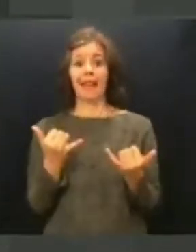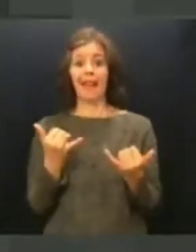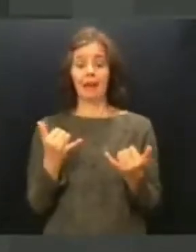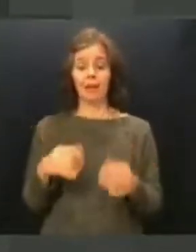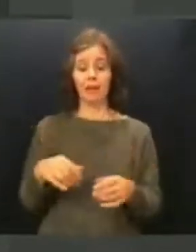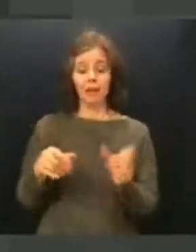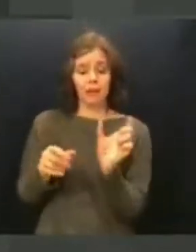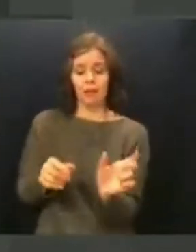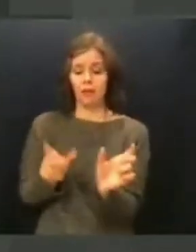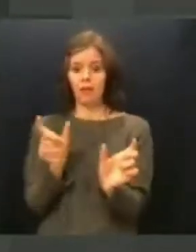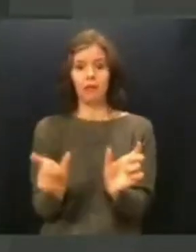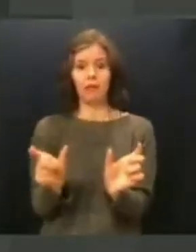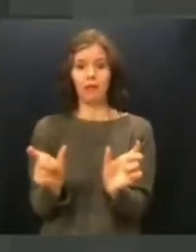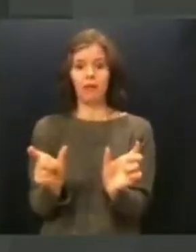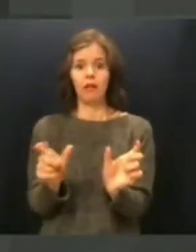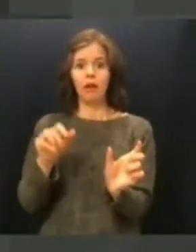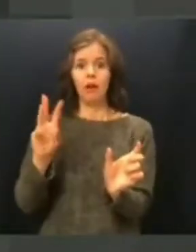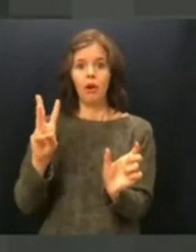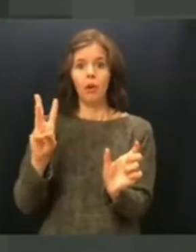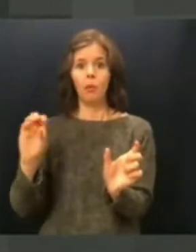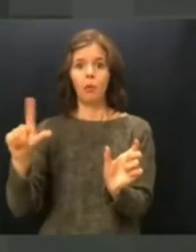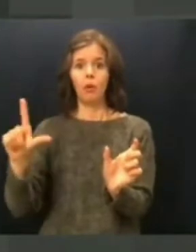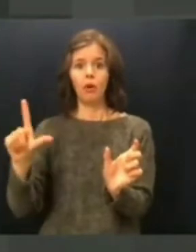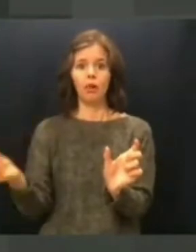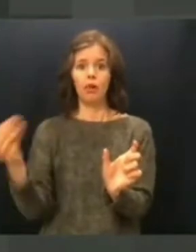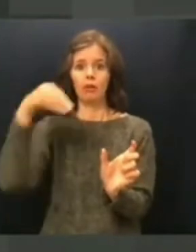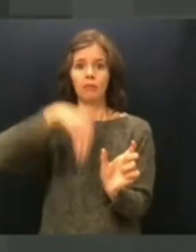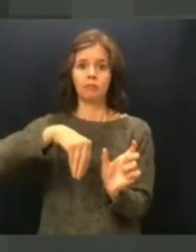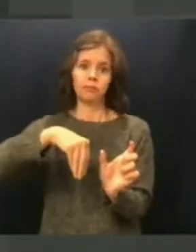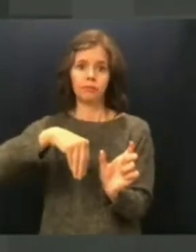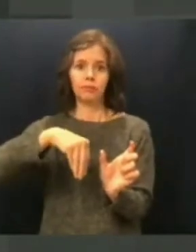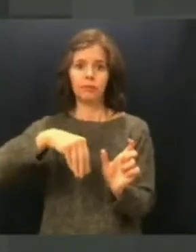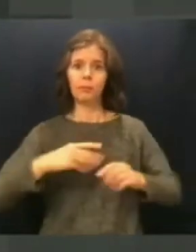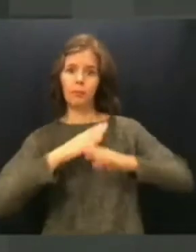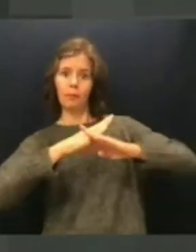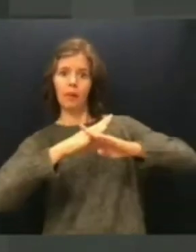which prevents the signal from going to the skulk sensor.